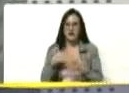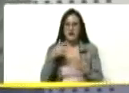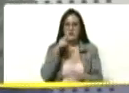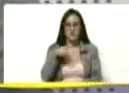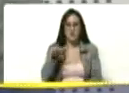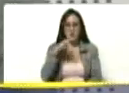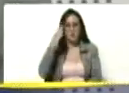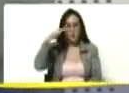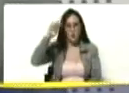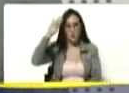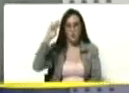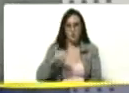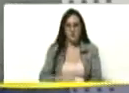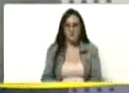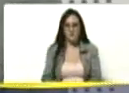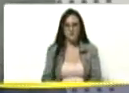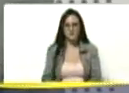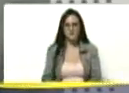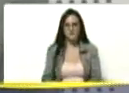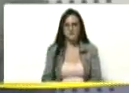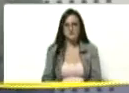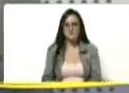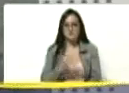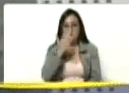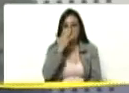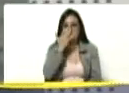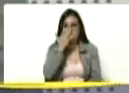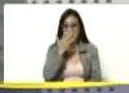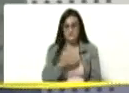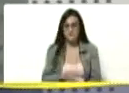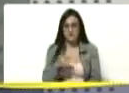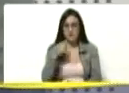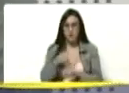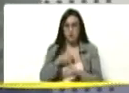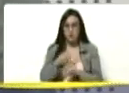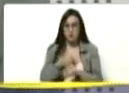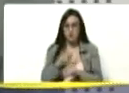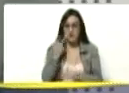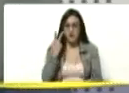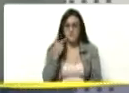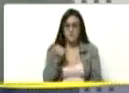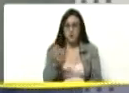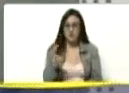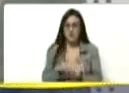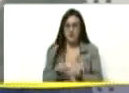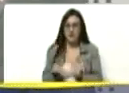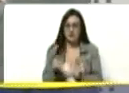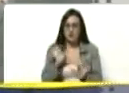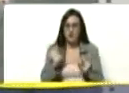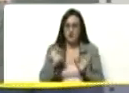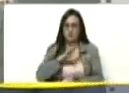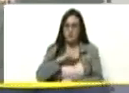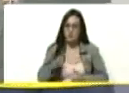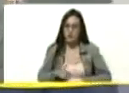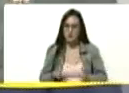in their fight to exercise the right to choose their own path, en su lucha por ejercer el derecho de escoger su propio